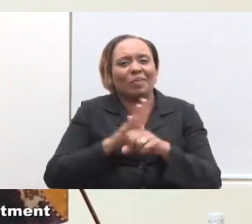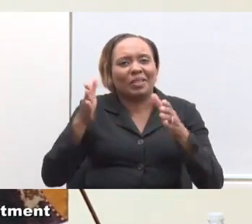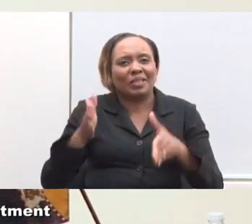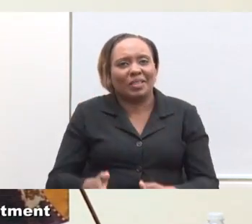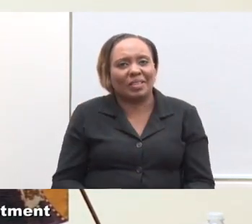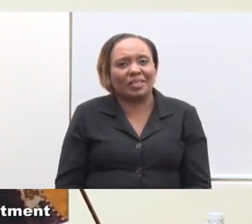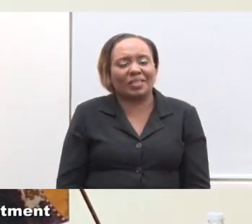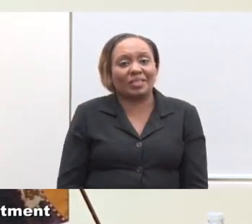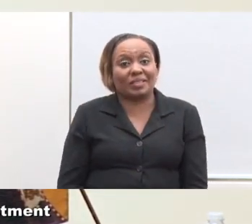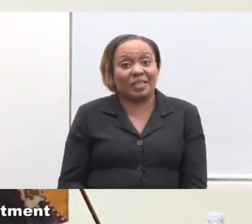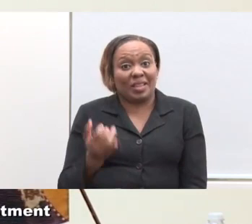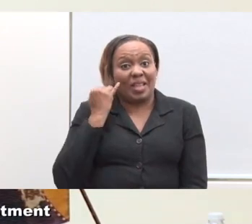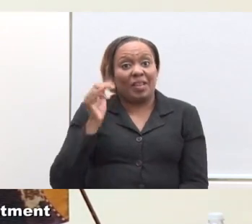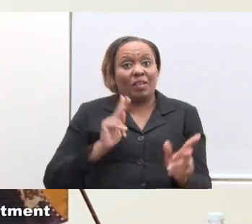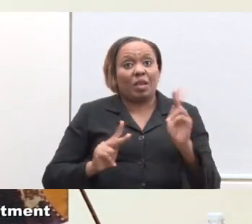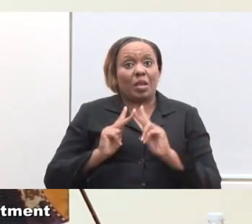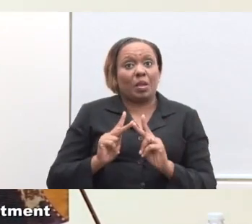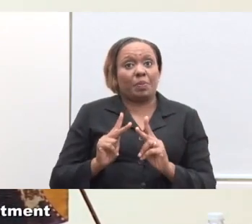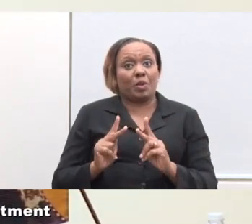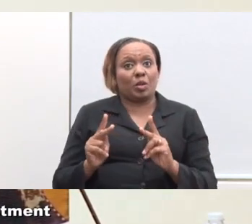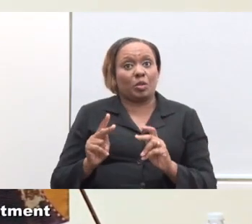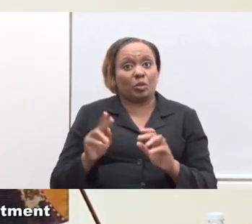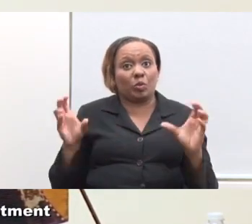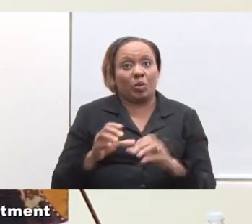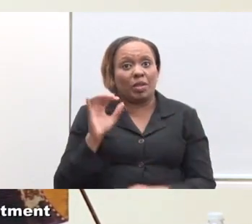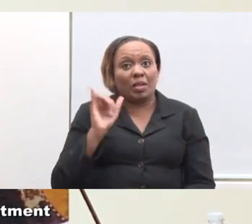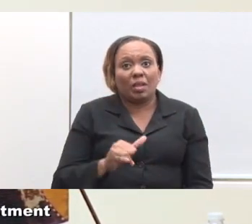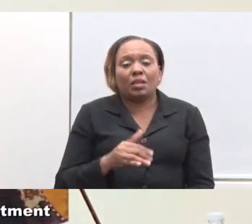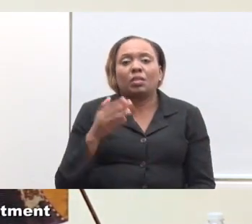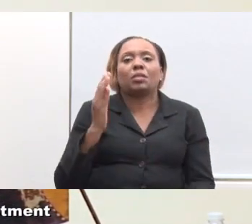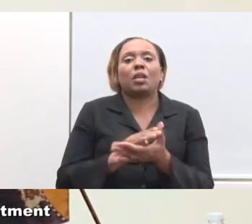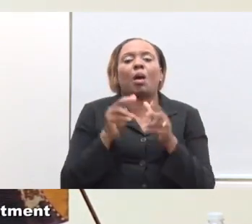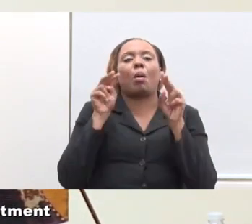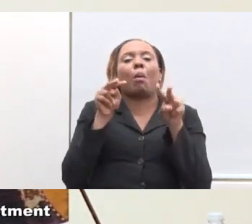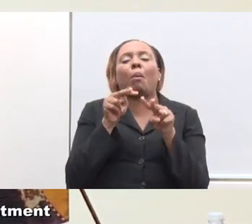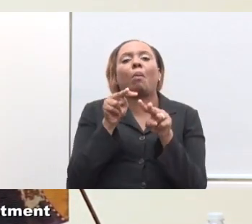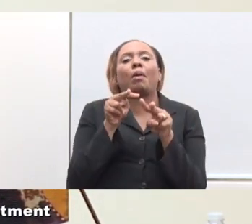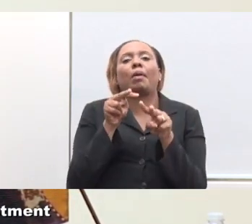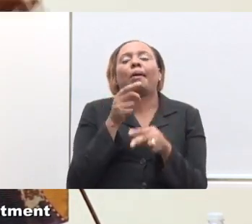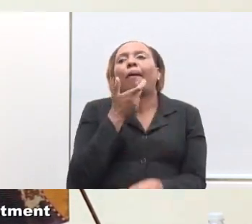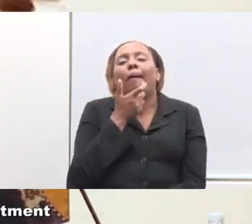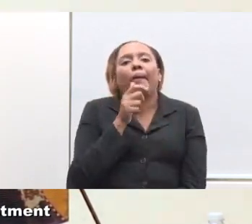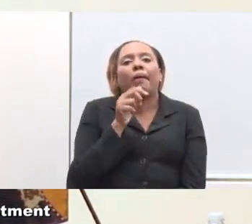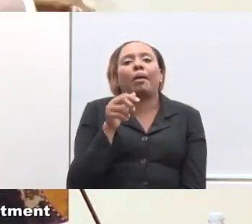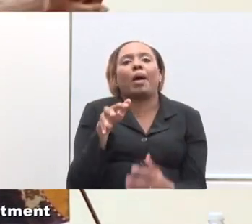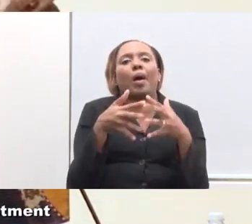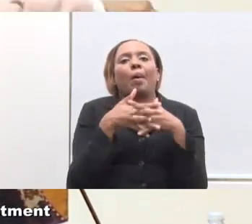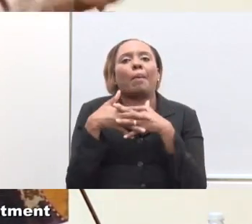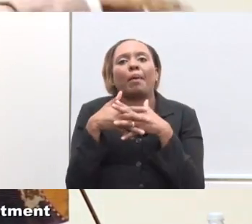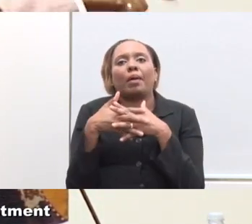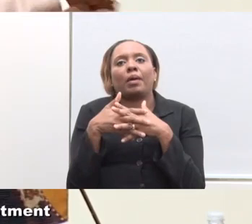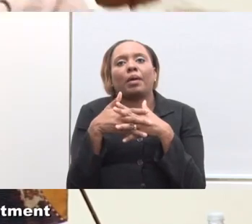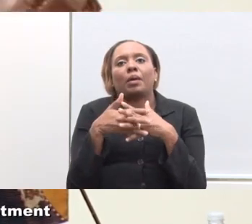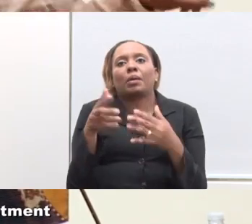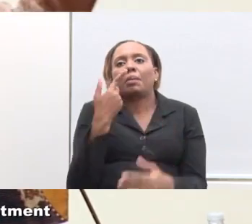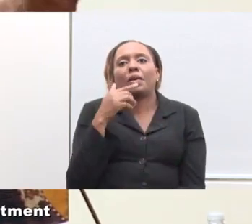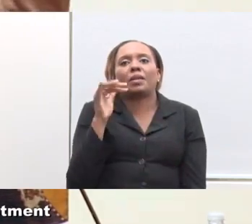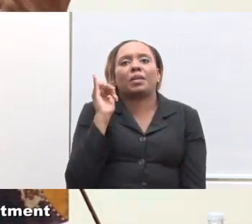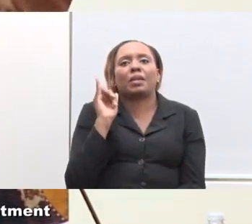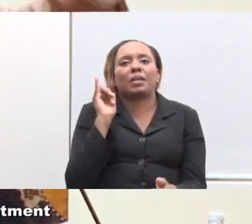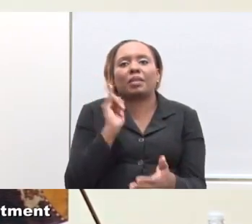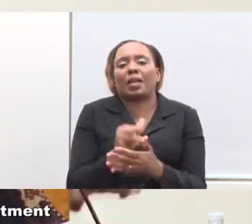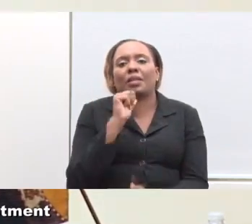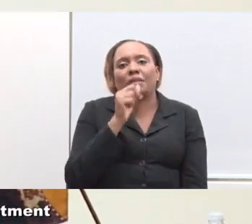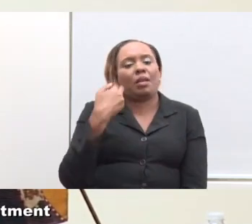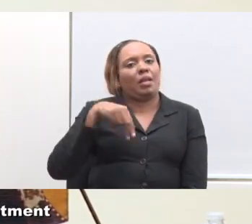start to do it now, stop watching so much social media and television and American news cycle, because that is not who